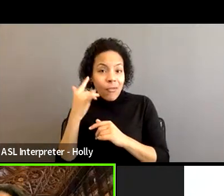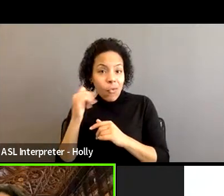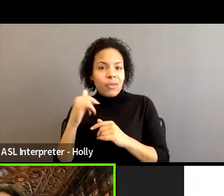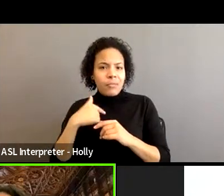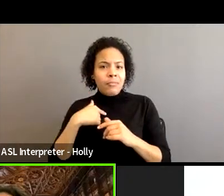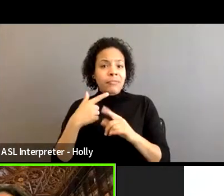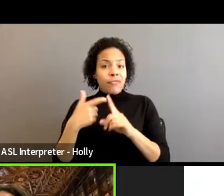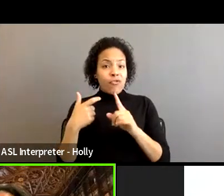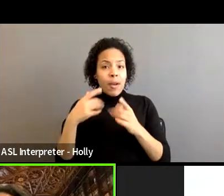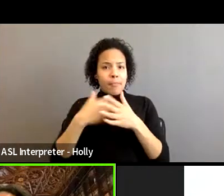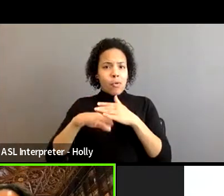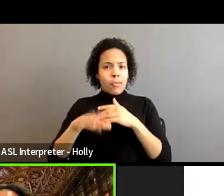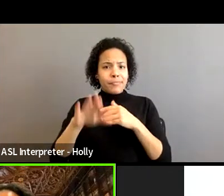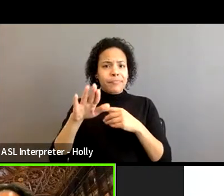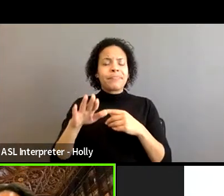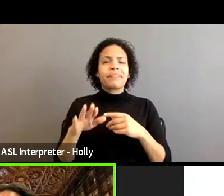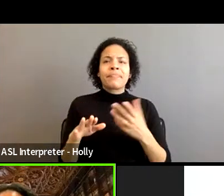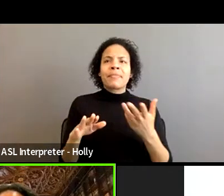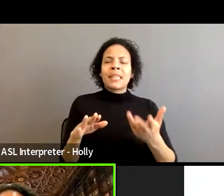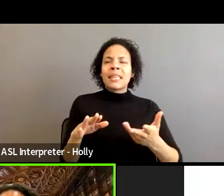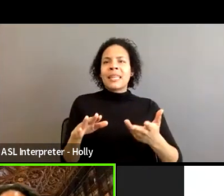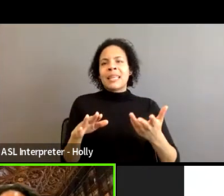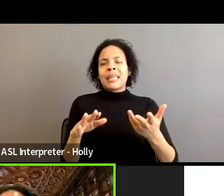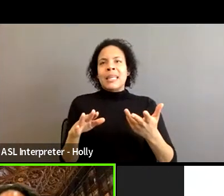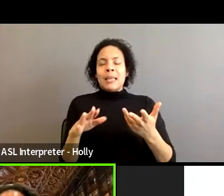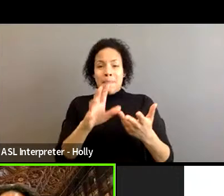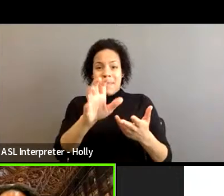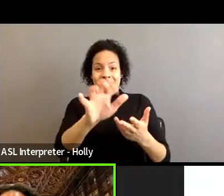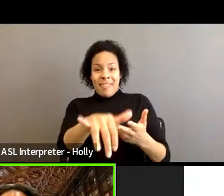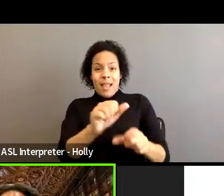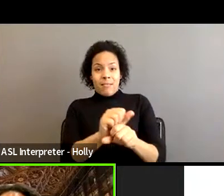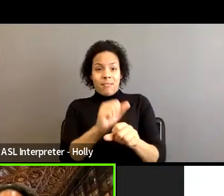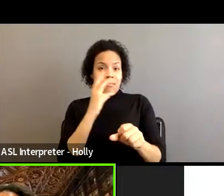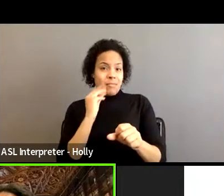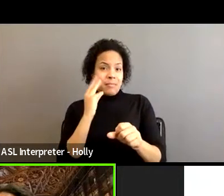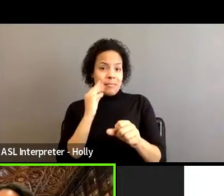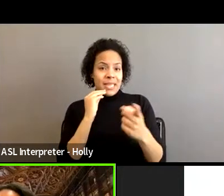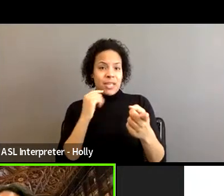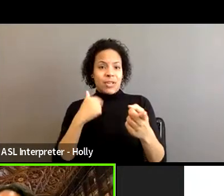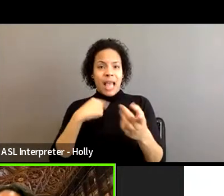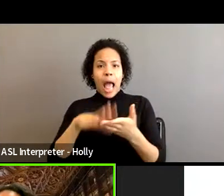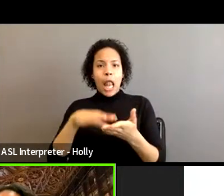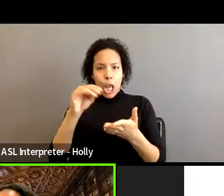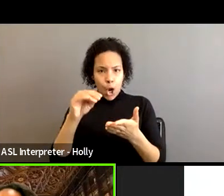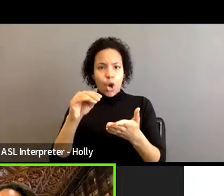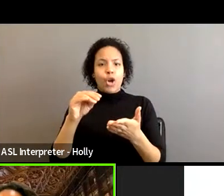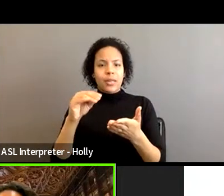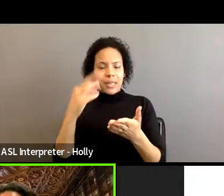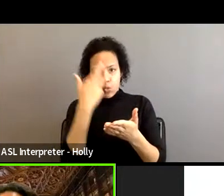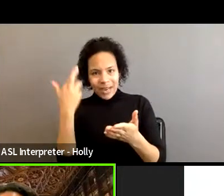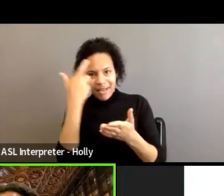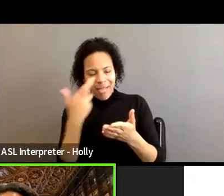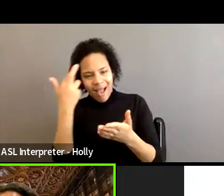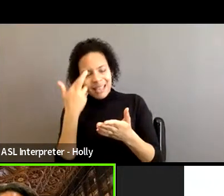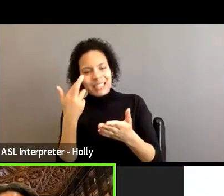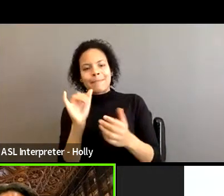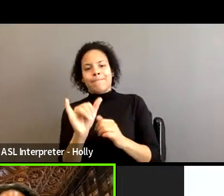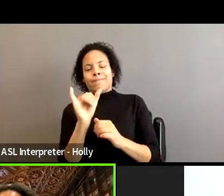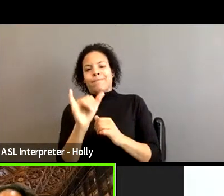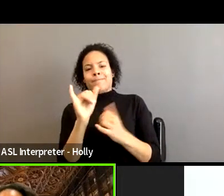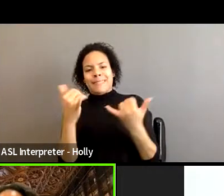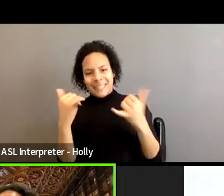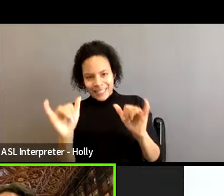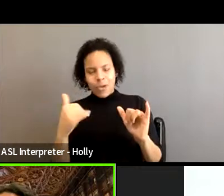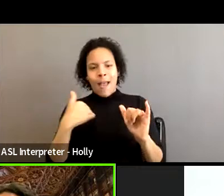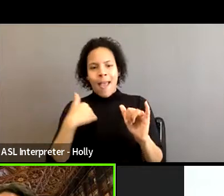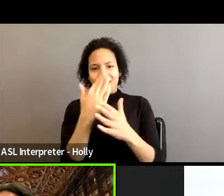experience, but that taught me that there are still institutions where